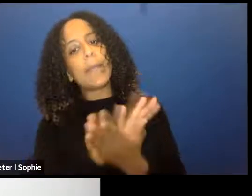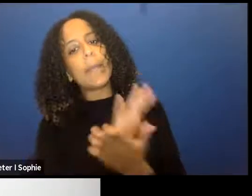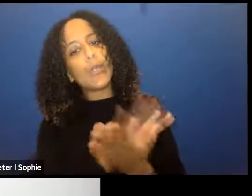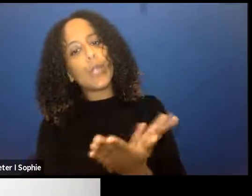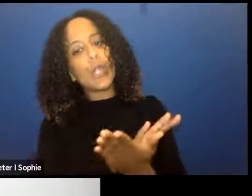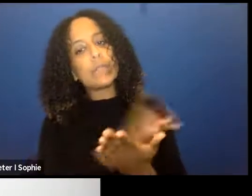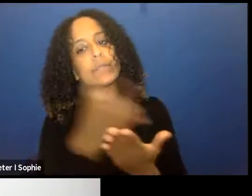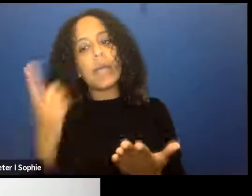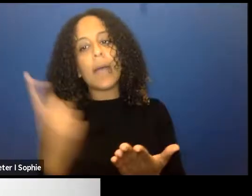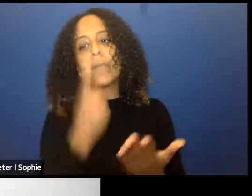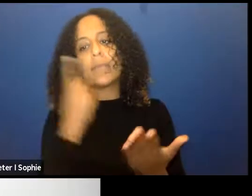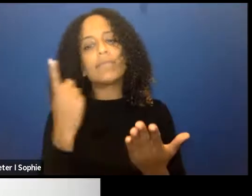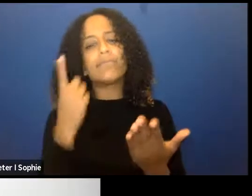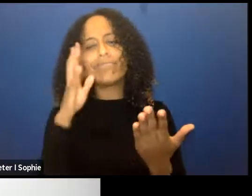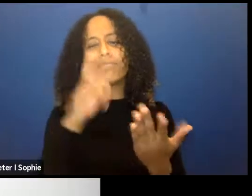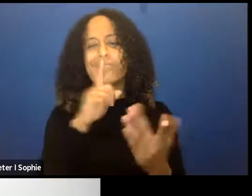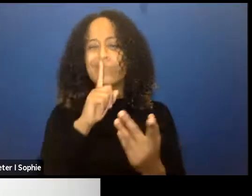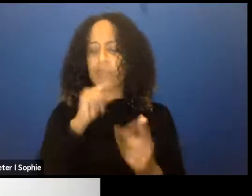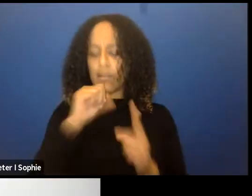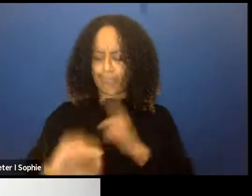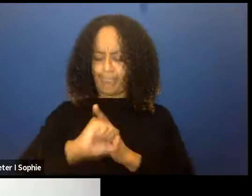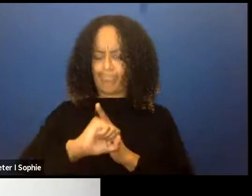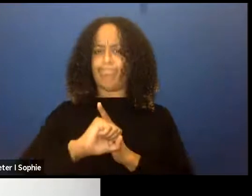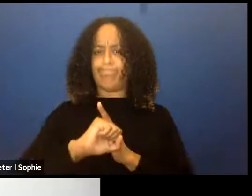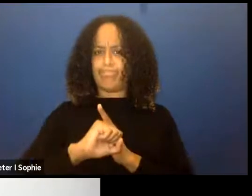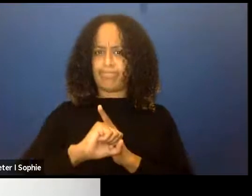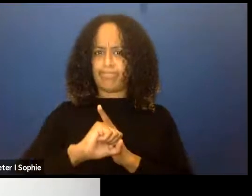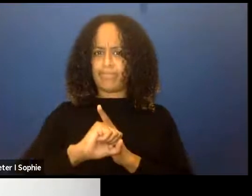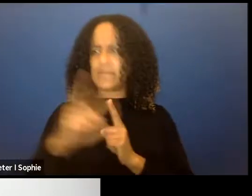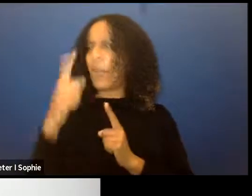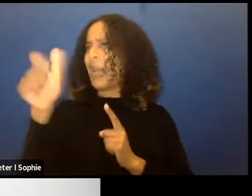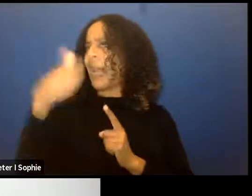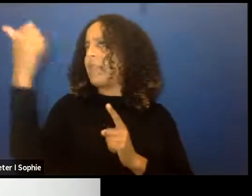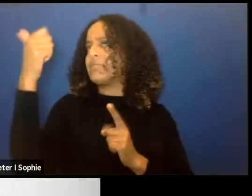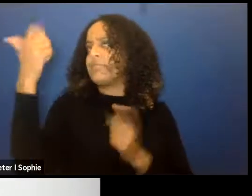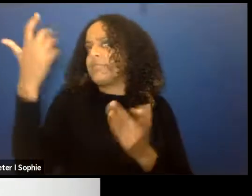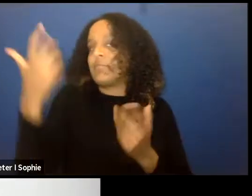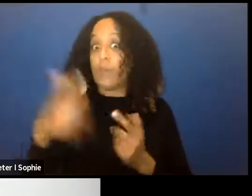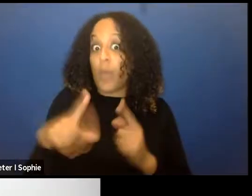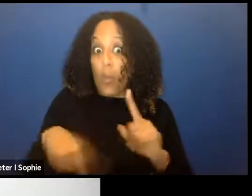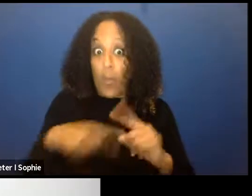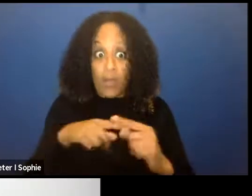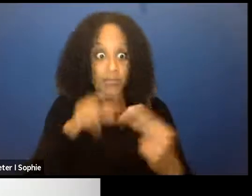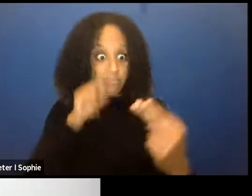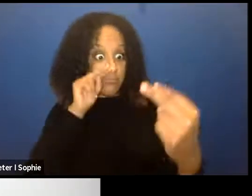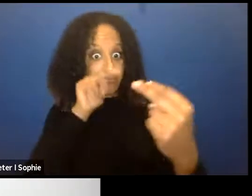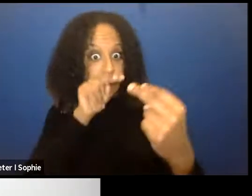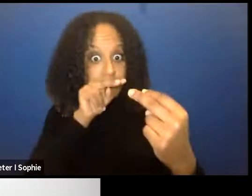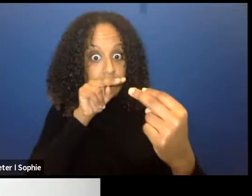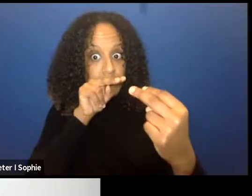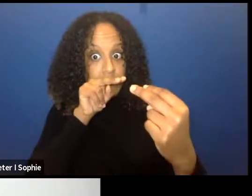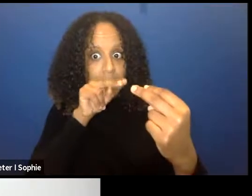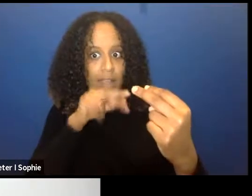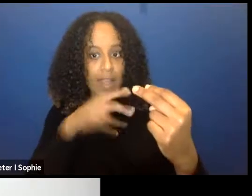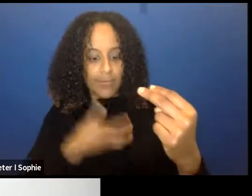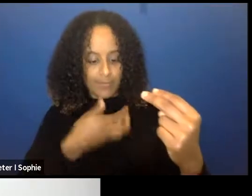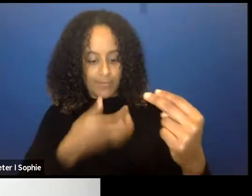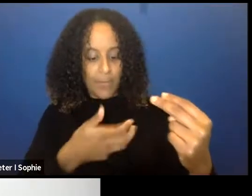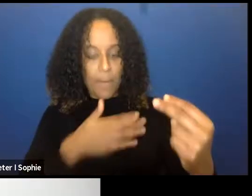that it doesn't impact them, that's somebody else. But when I always just talk about my